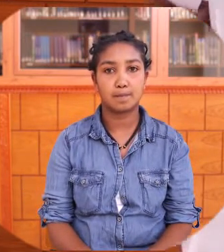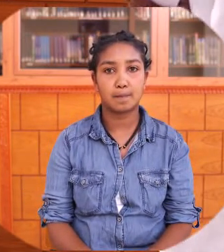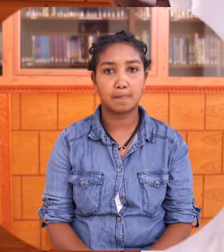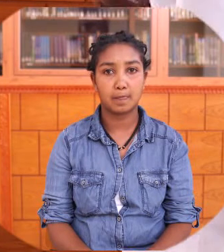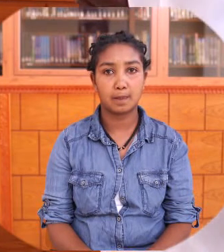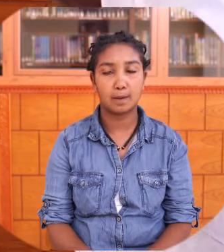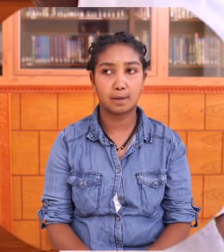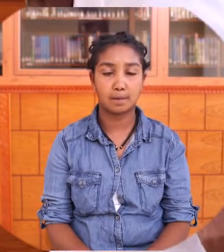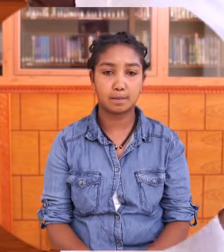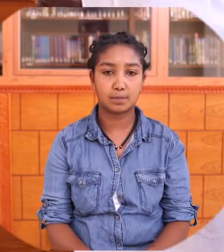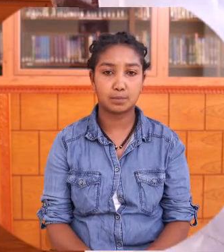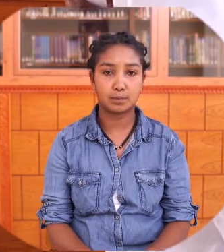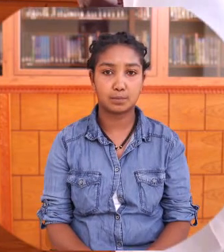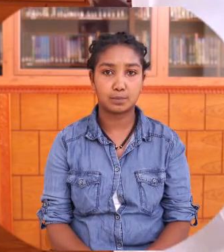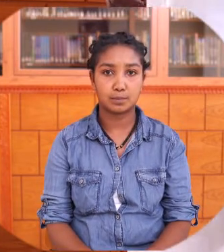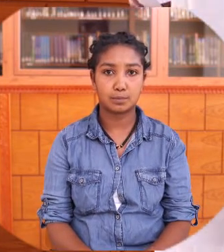Ruminant animals.